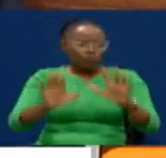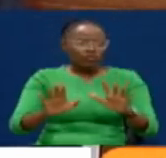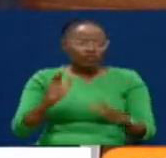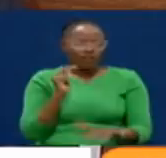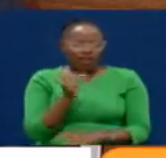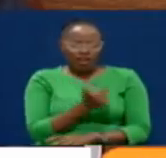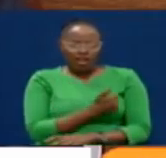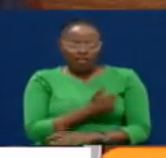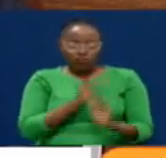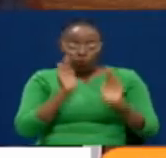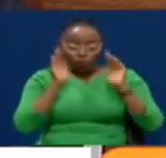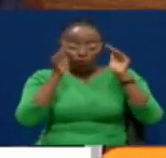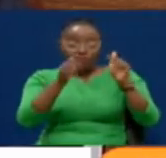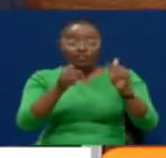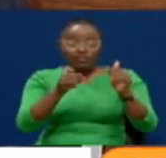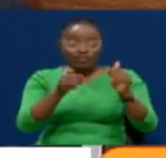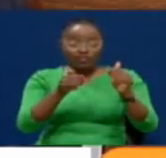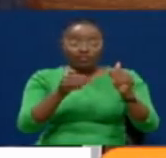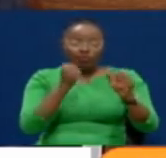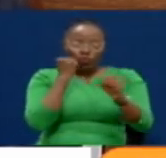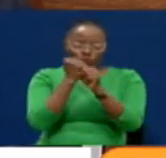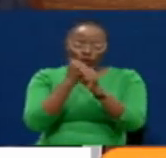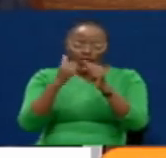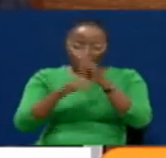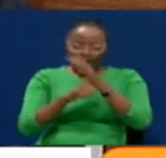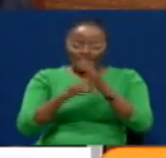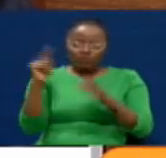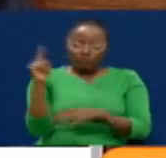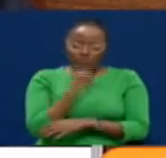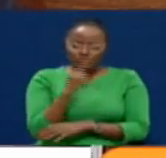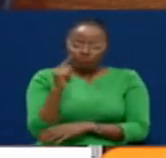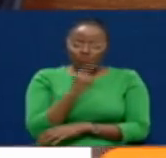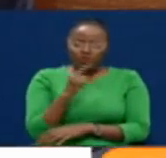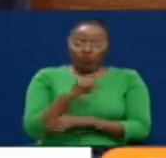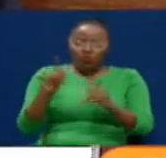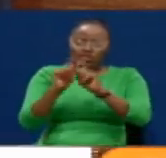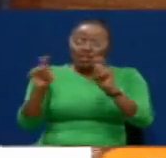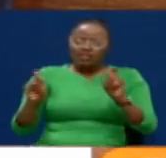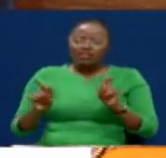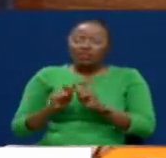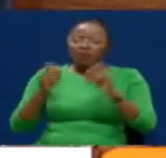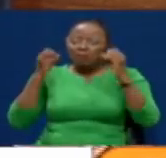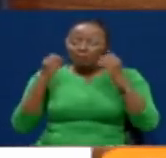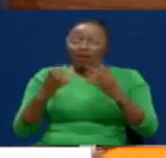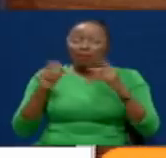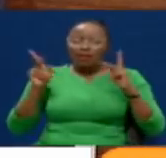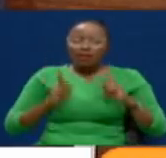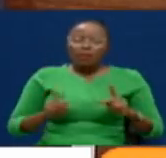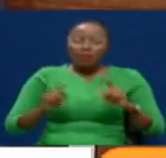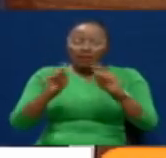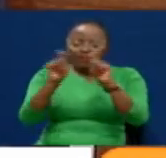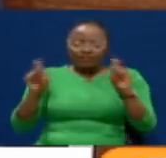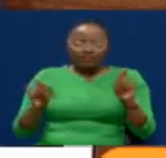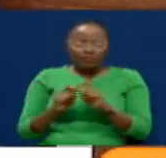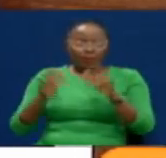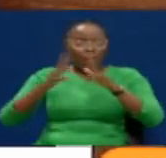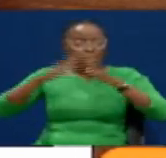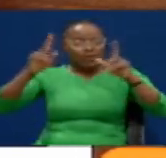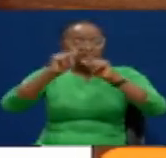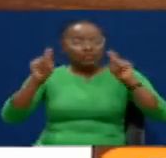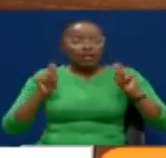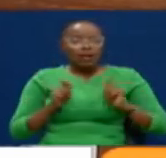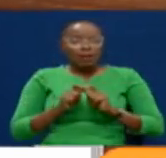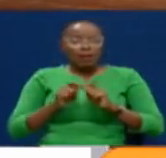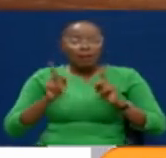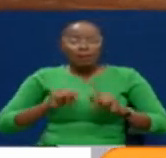really committed and we were working so hard. And, you know, with a team of so many other people. Yes, sure. With a team, a lot of team. People just only